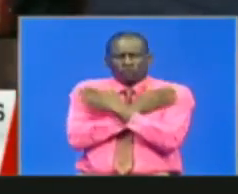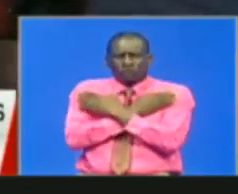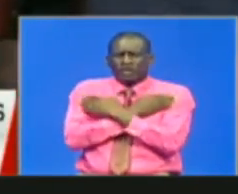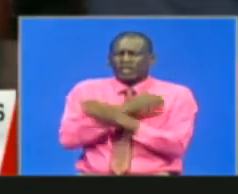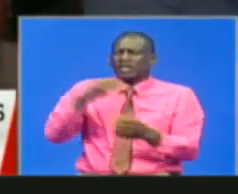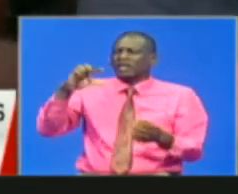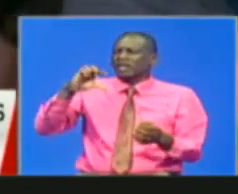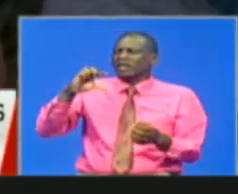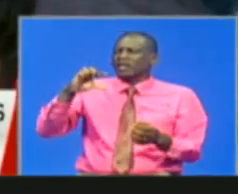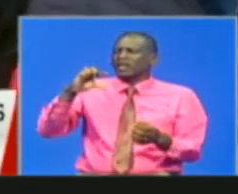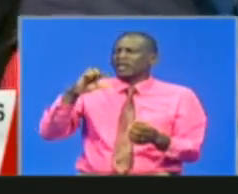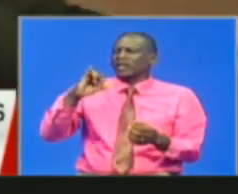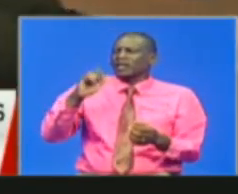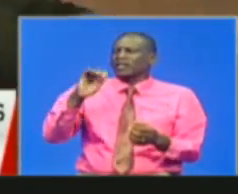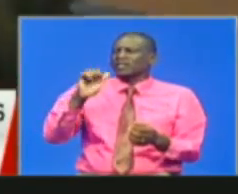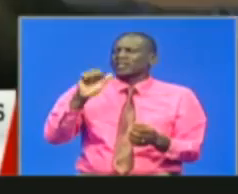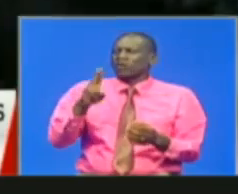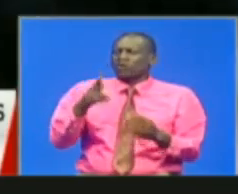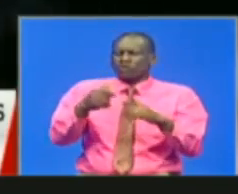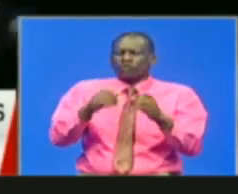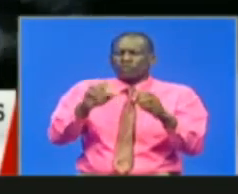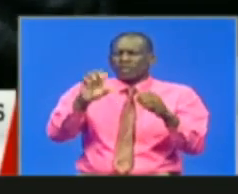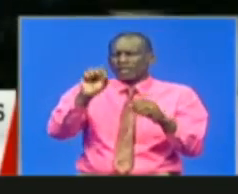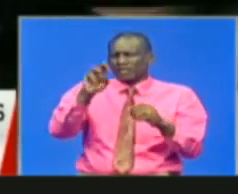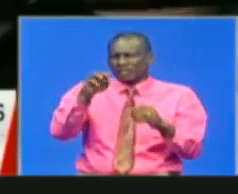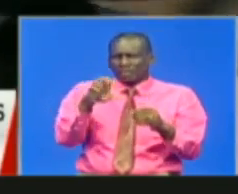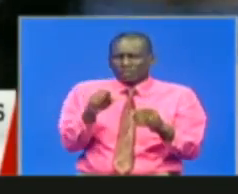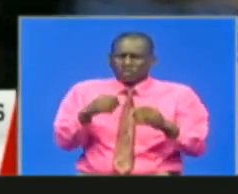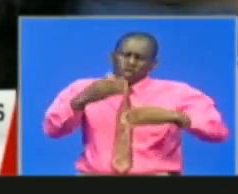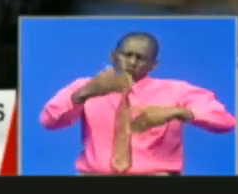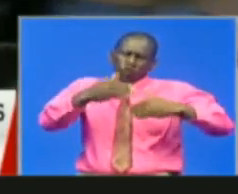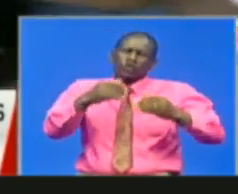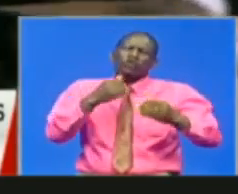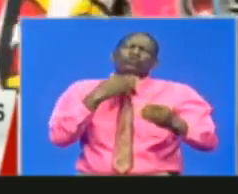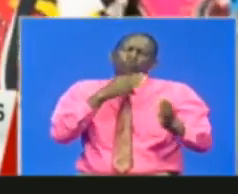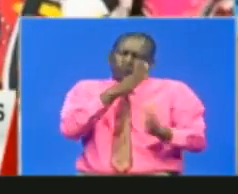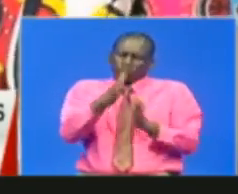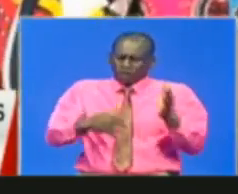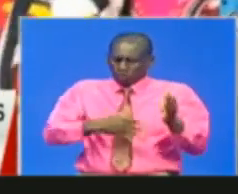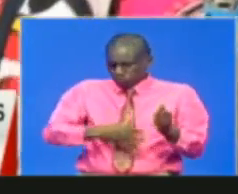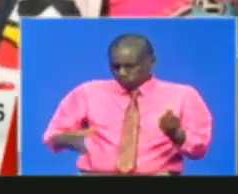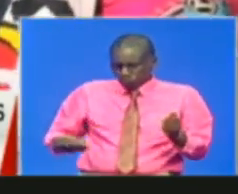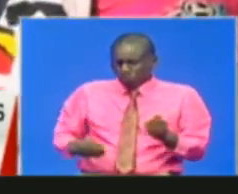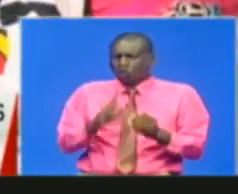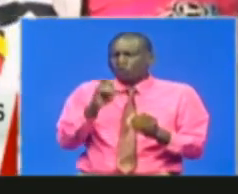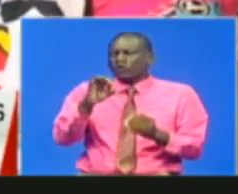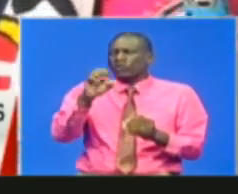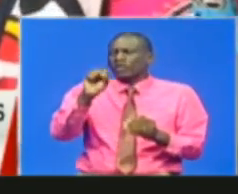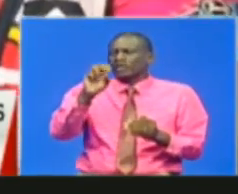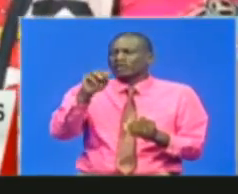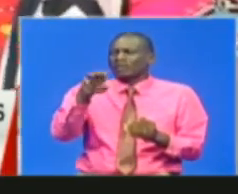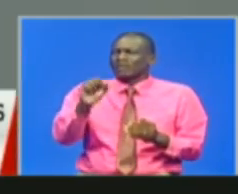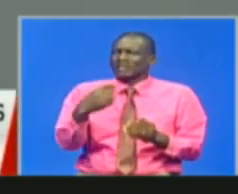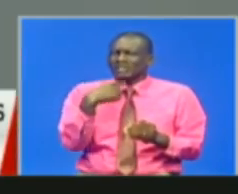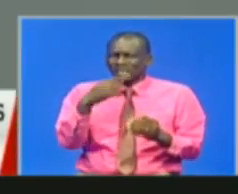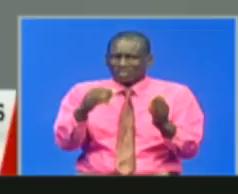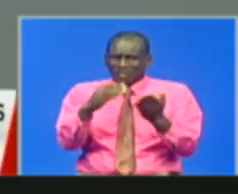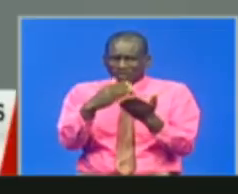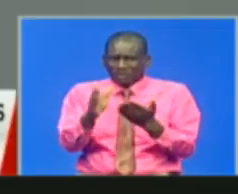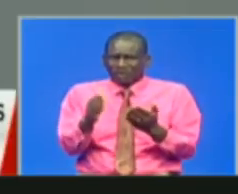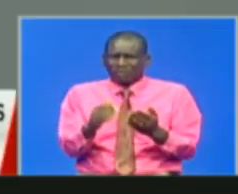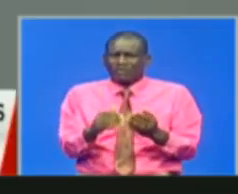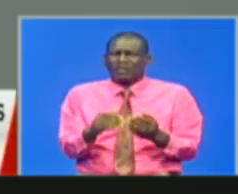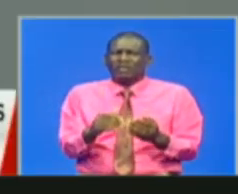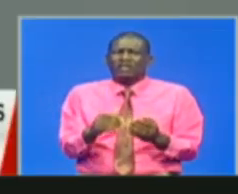Gitao. From the text messages, she was about to procure an abortion. One of the SMSs said in part, "The